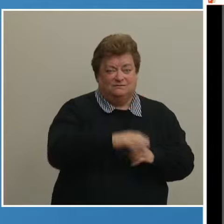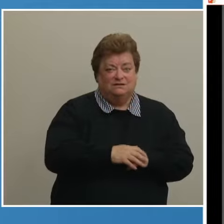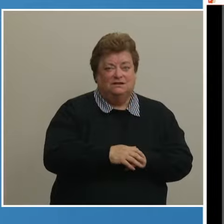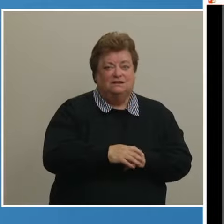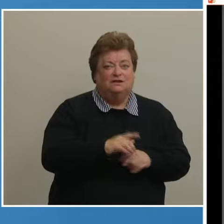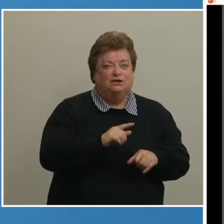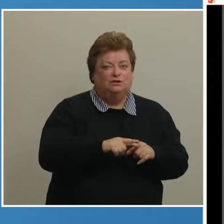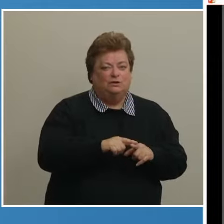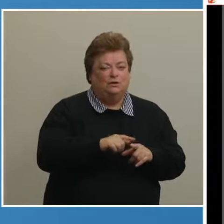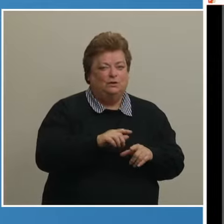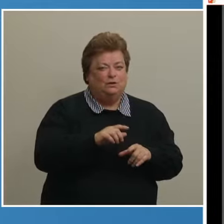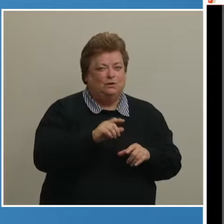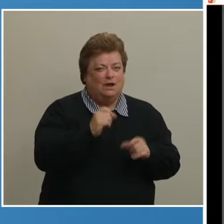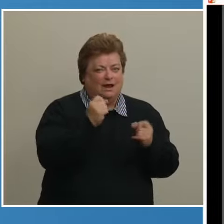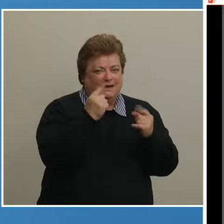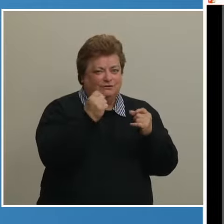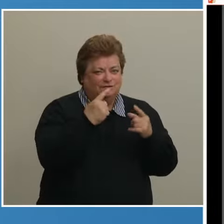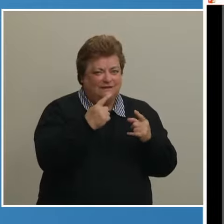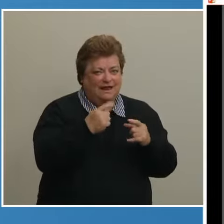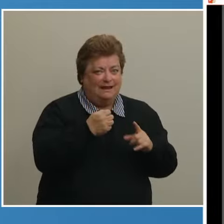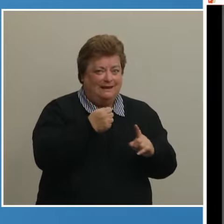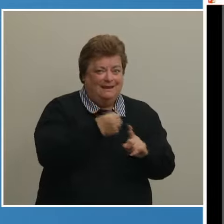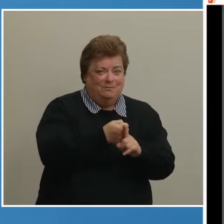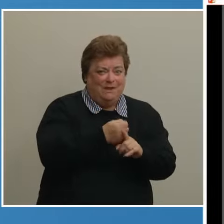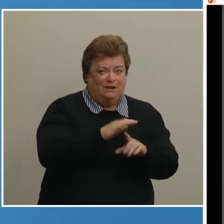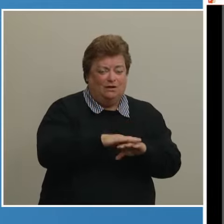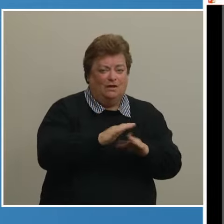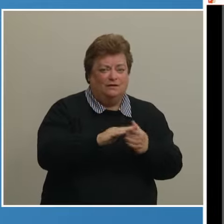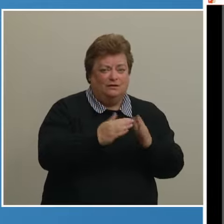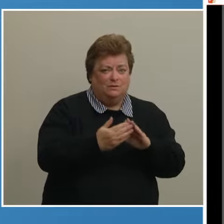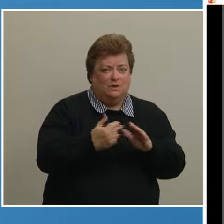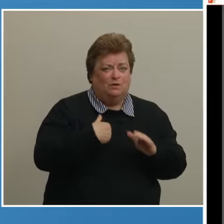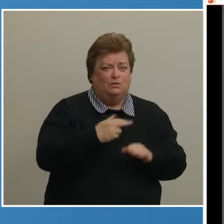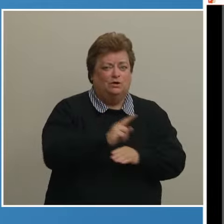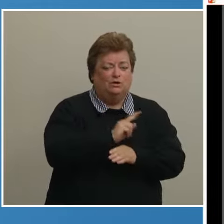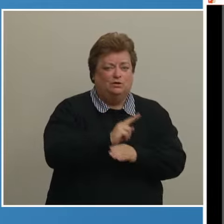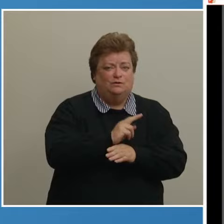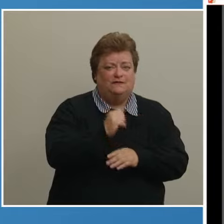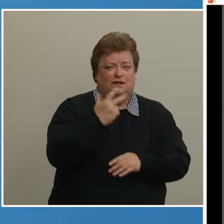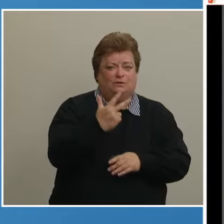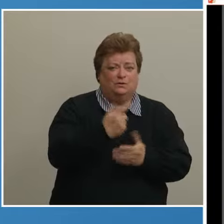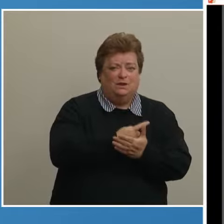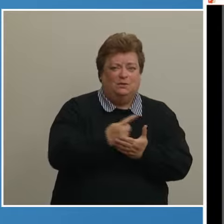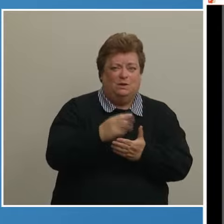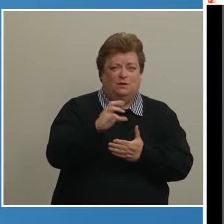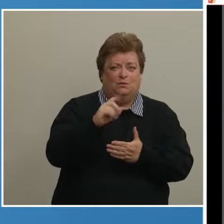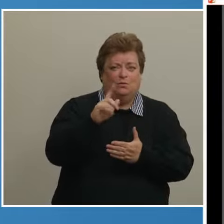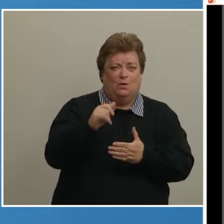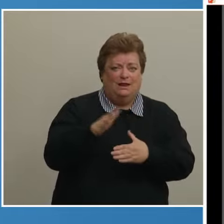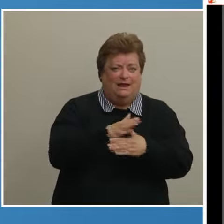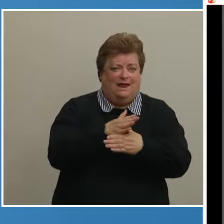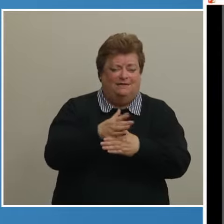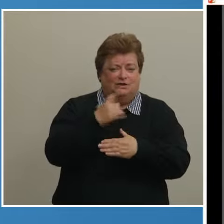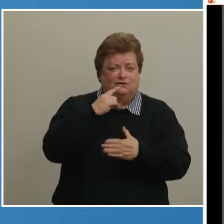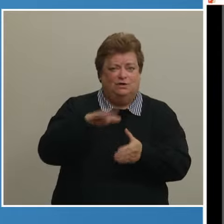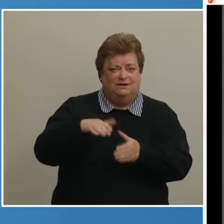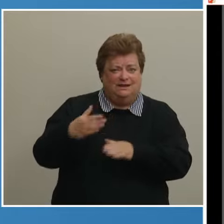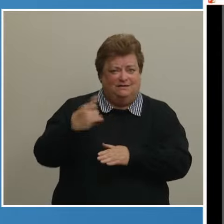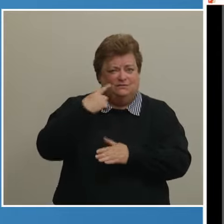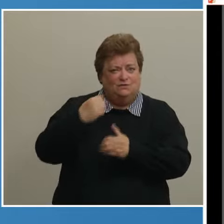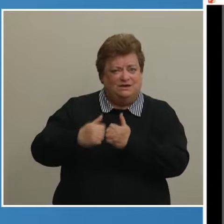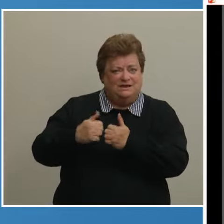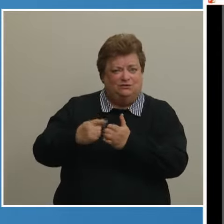the ongoing impact of the community, we are using a 3-week rolling average of deaths per week as a new